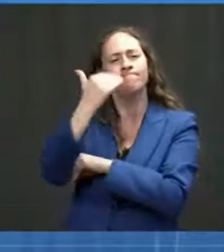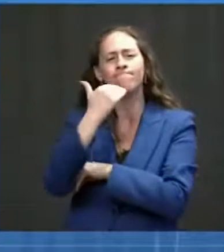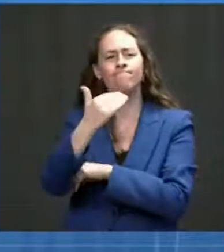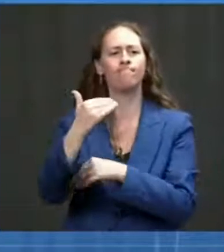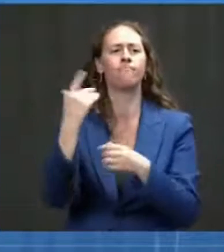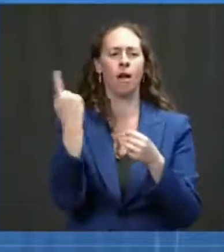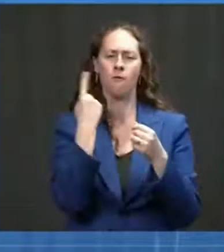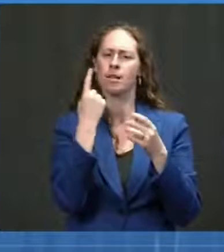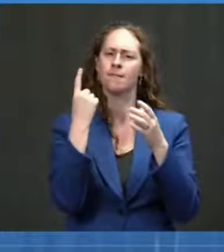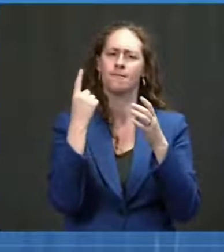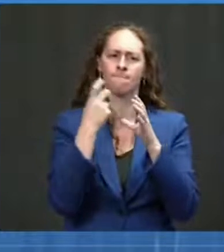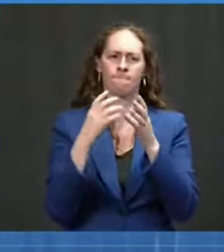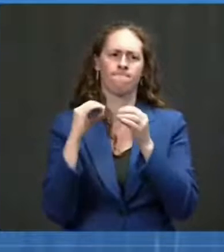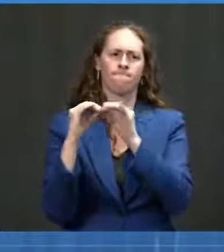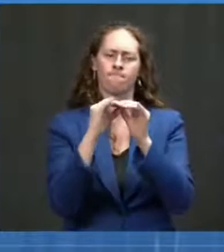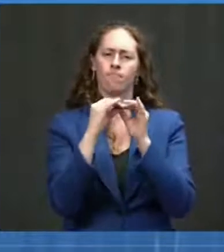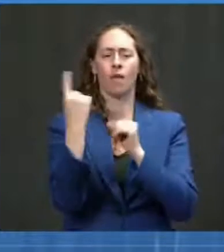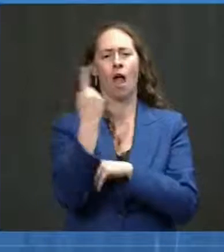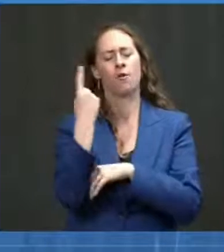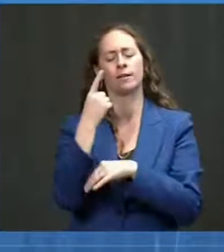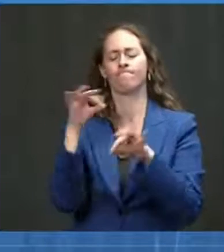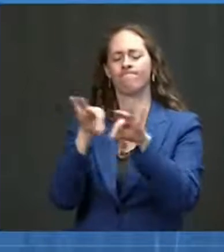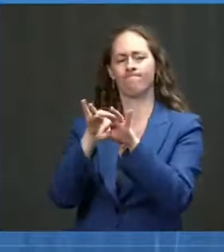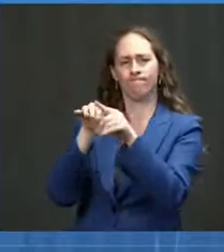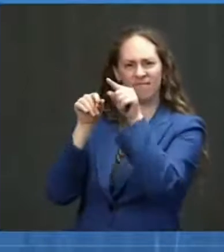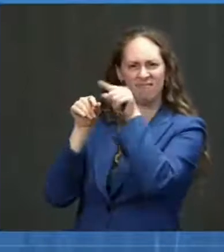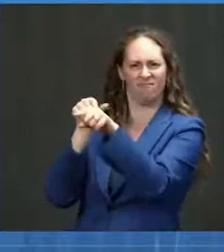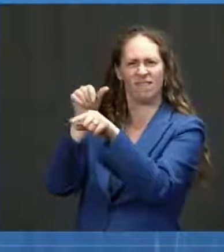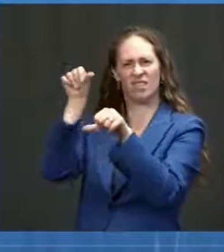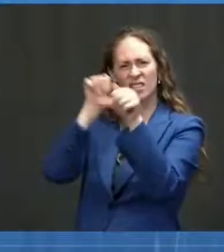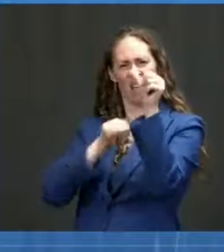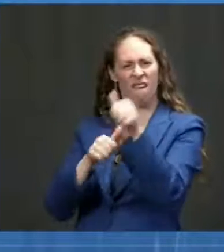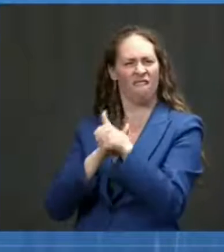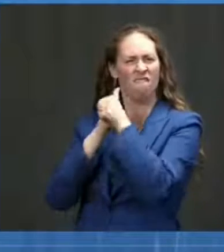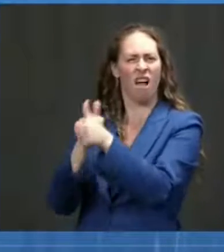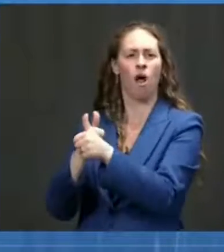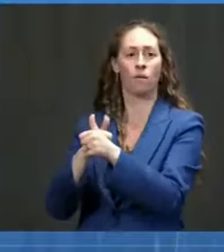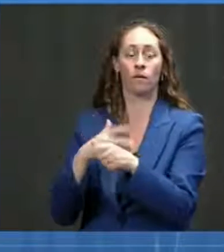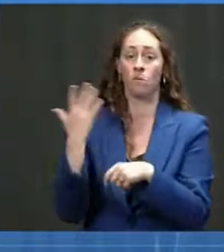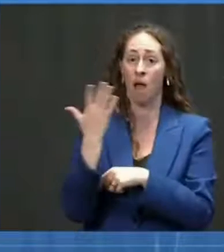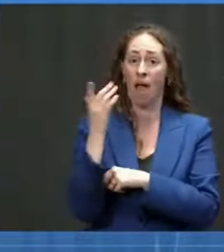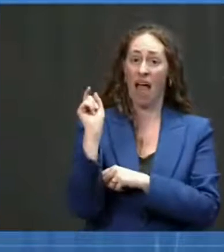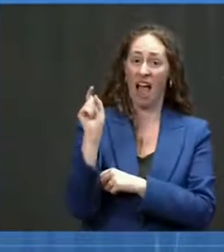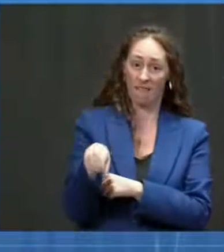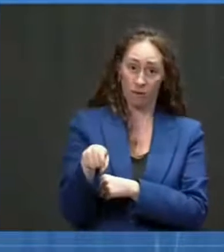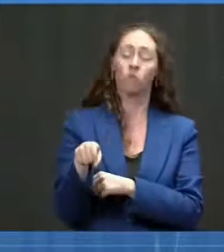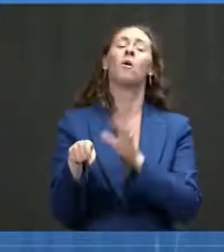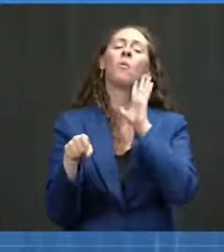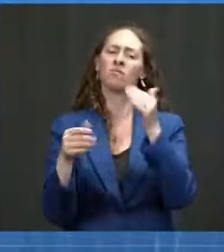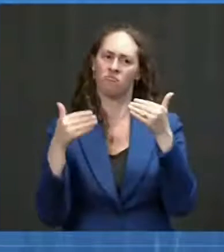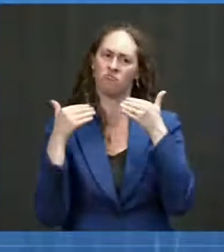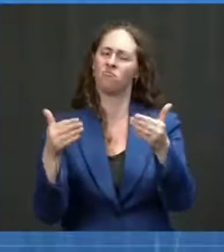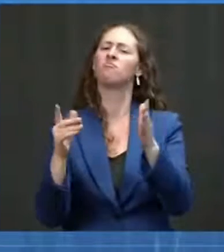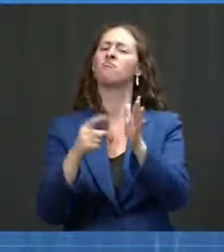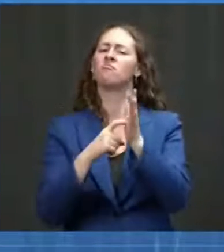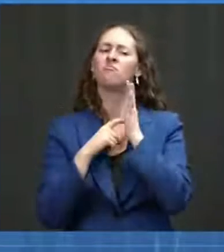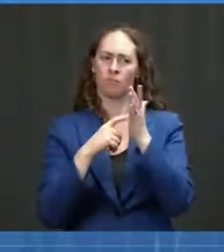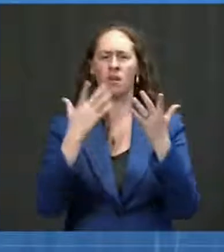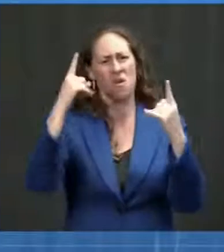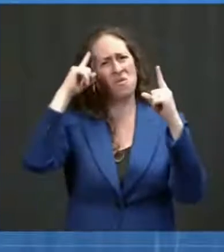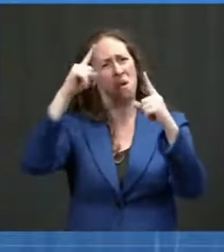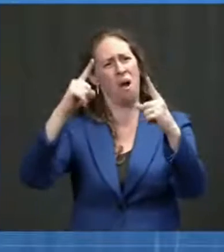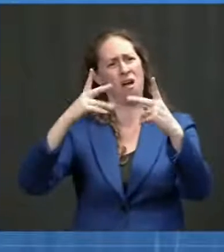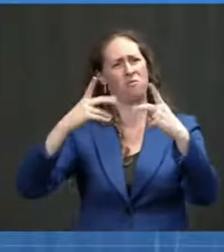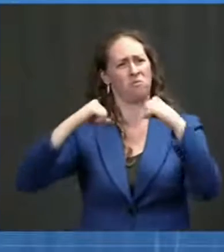to follow the science on a daily basis, and will take whatever steps are necessary to protect our nation from COVID-19.